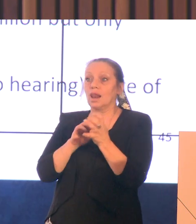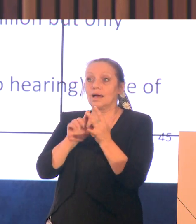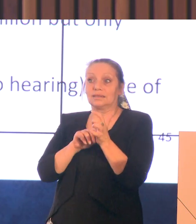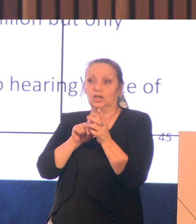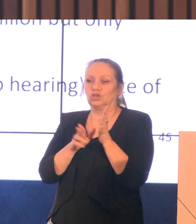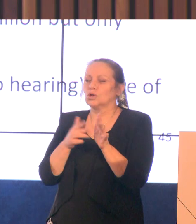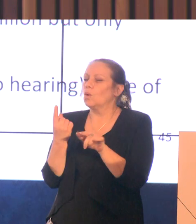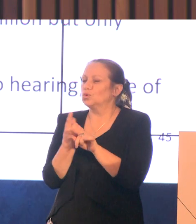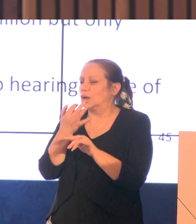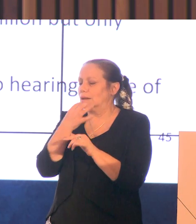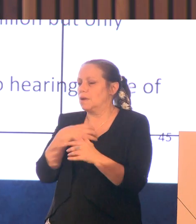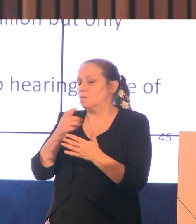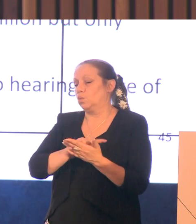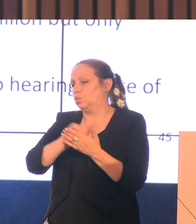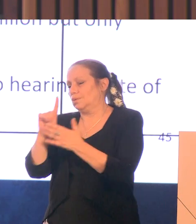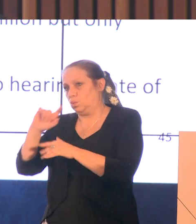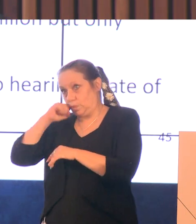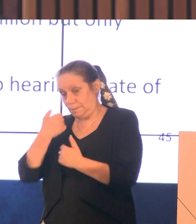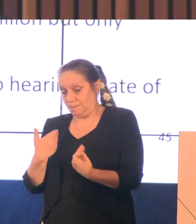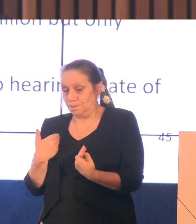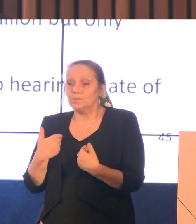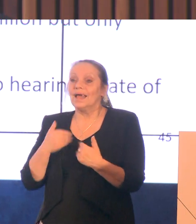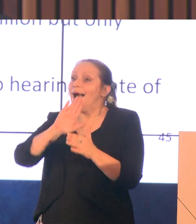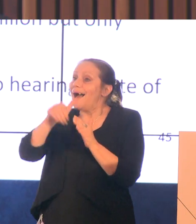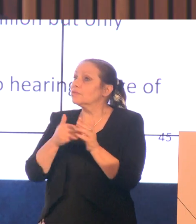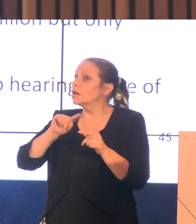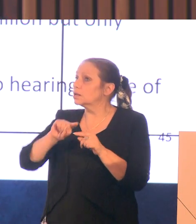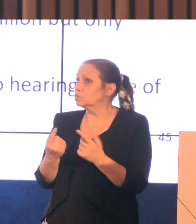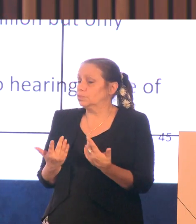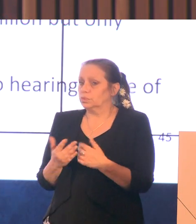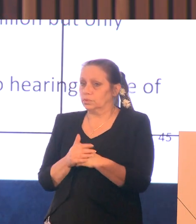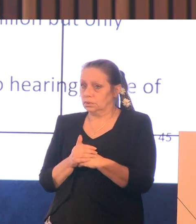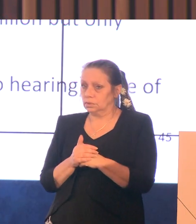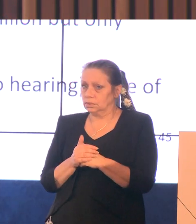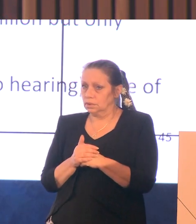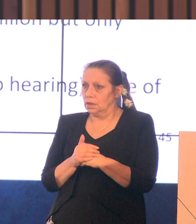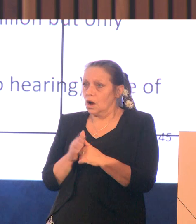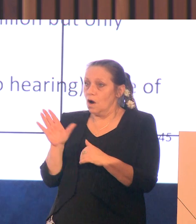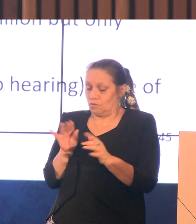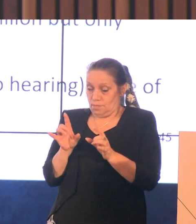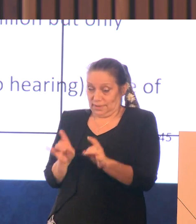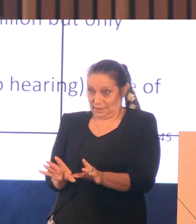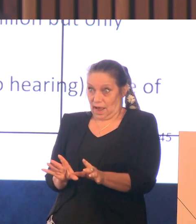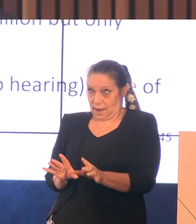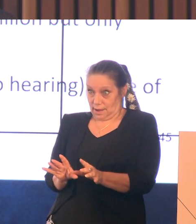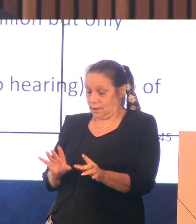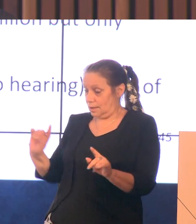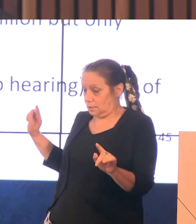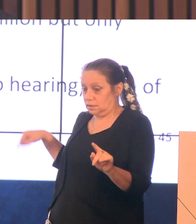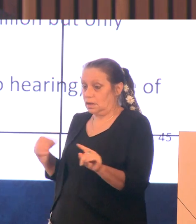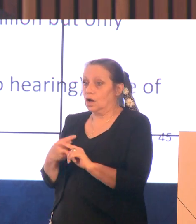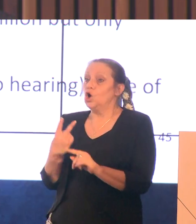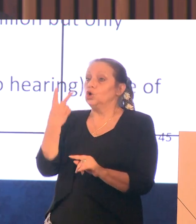some more about that later on. And the final point that I just want to note is that since the beginning of the scheme, there have been just